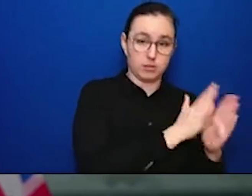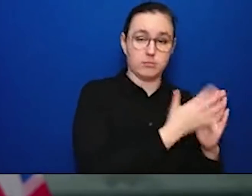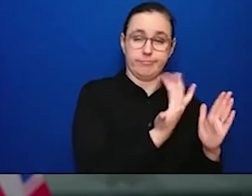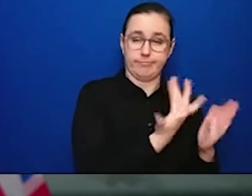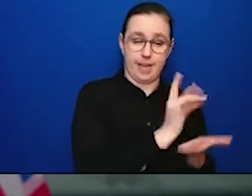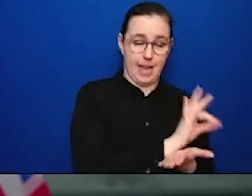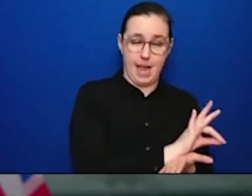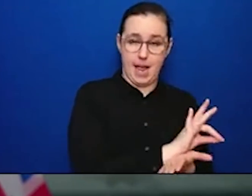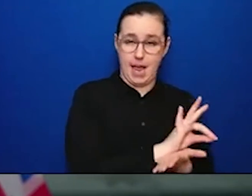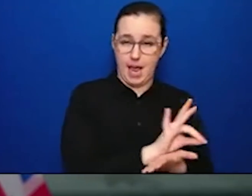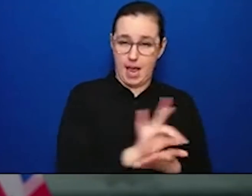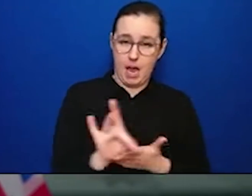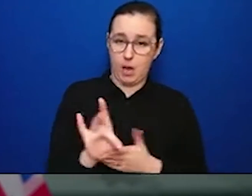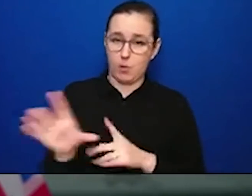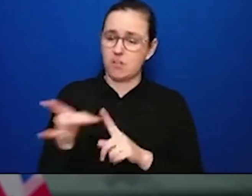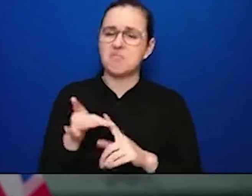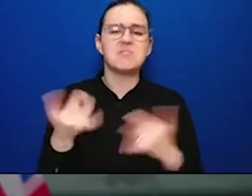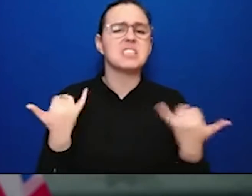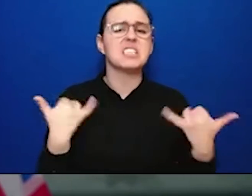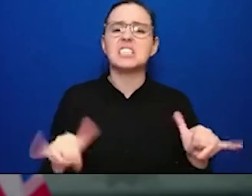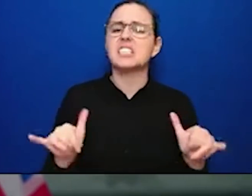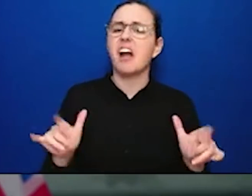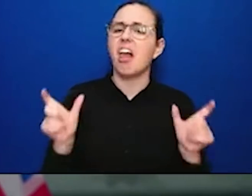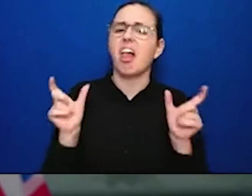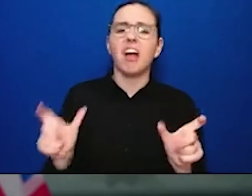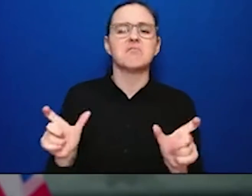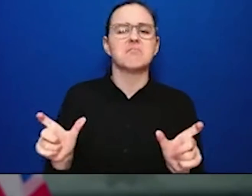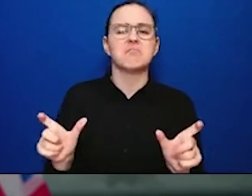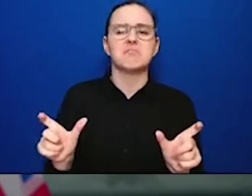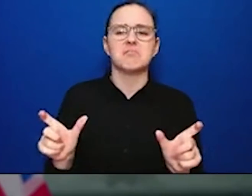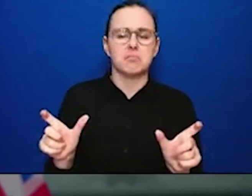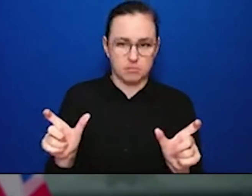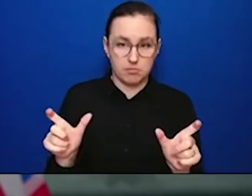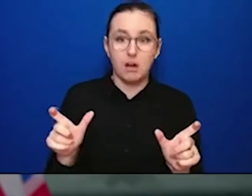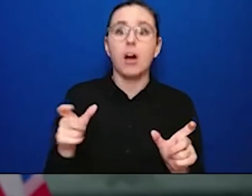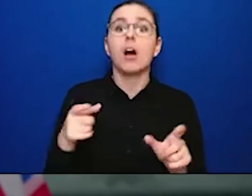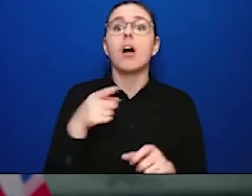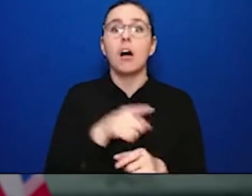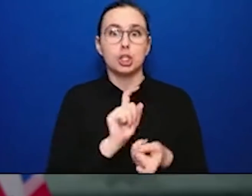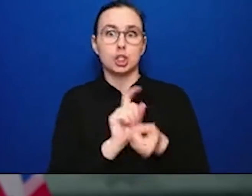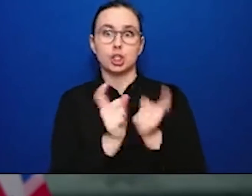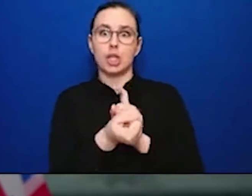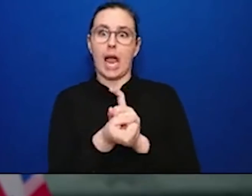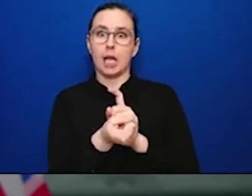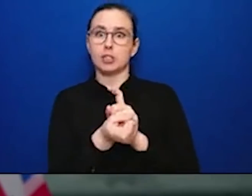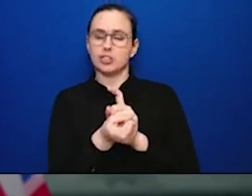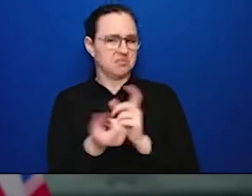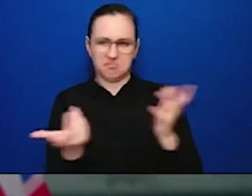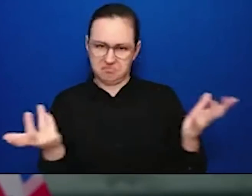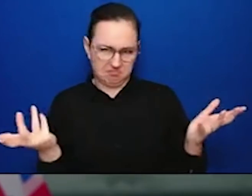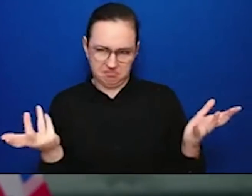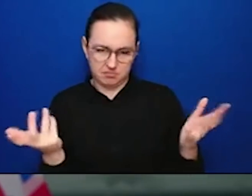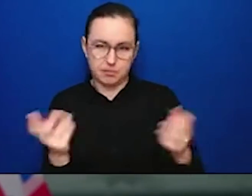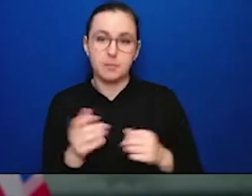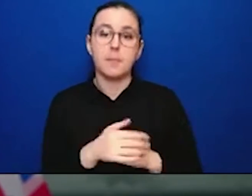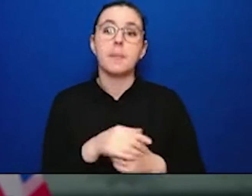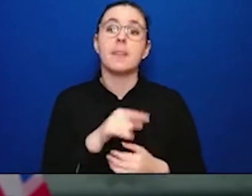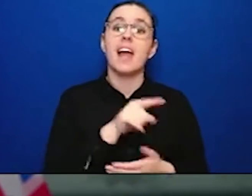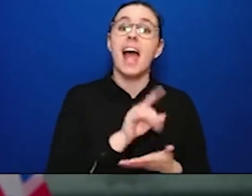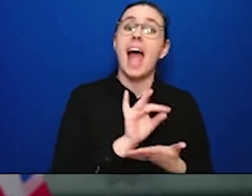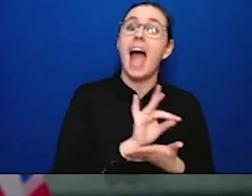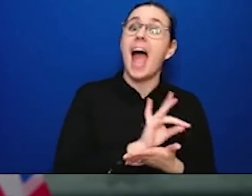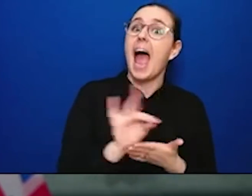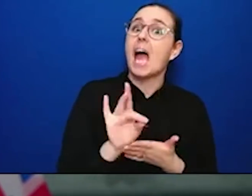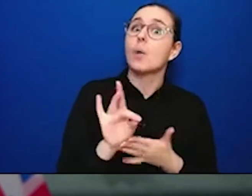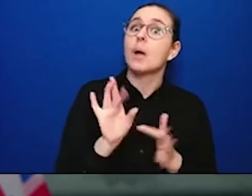dose is really important for building up that strong antibody but also that cell-mediated immune